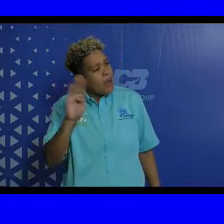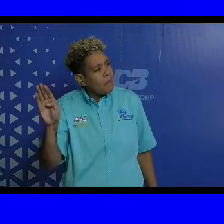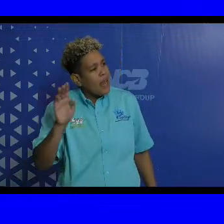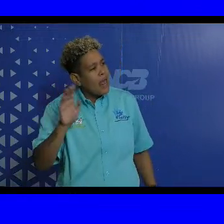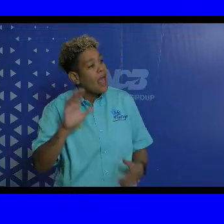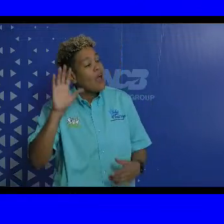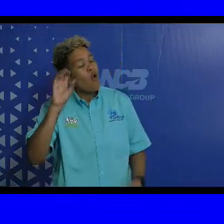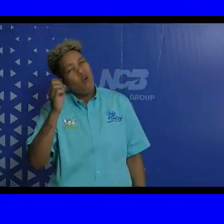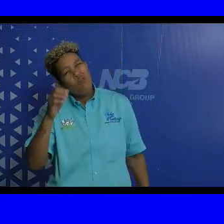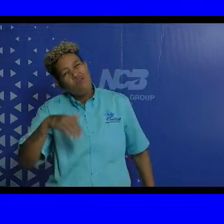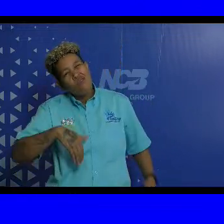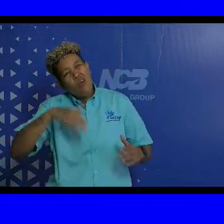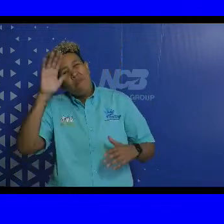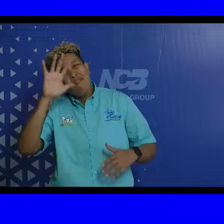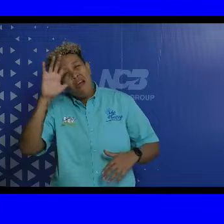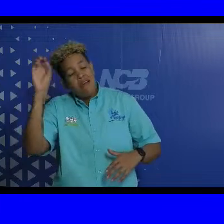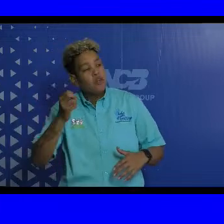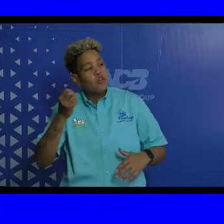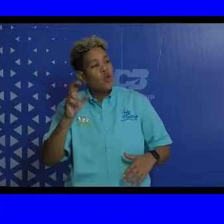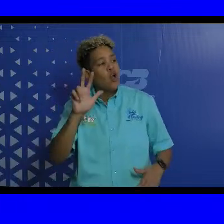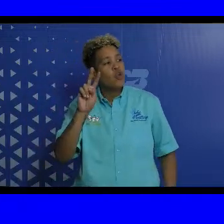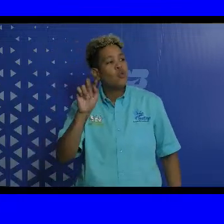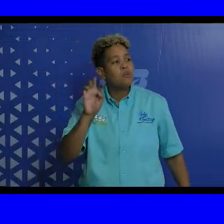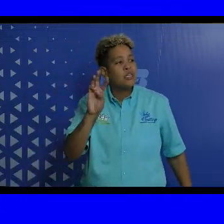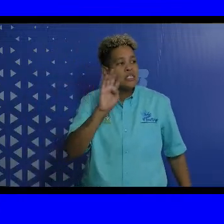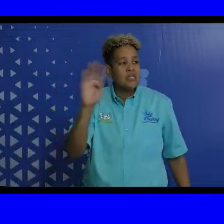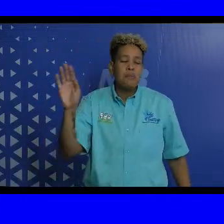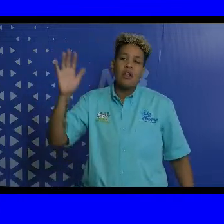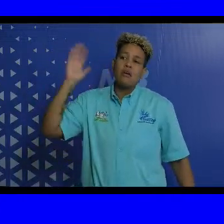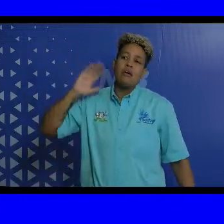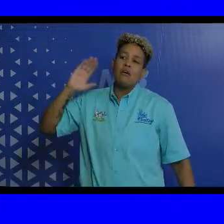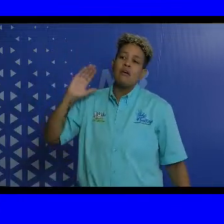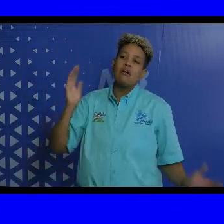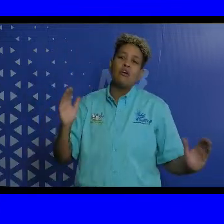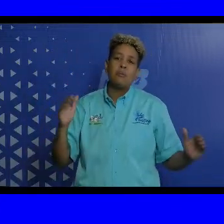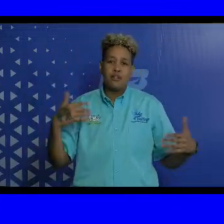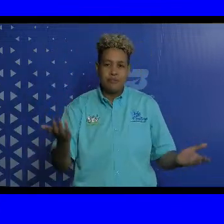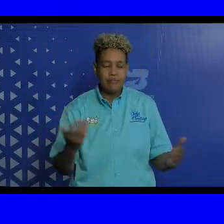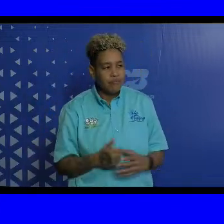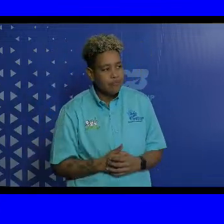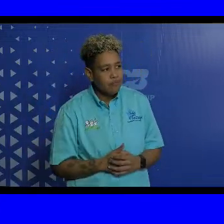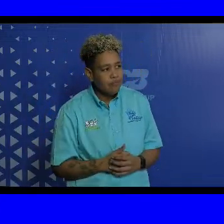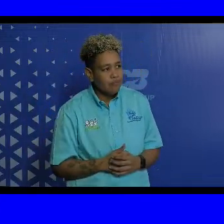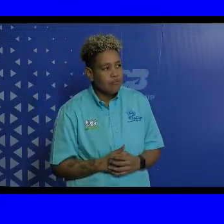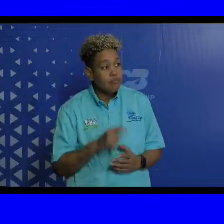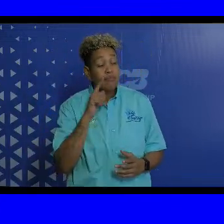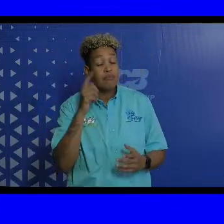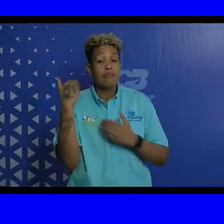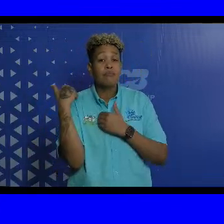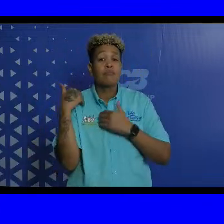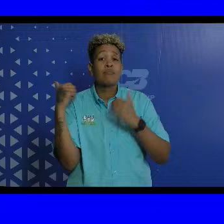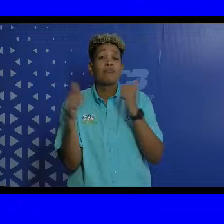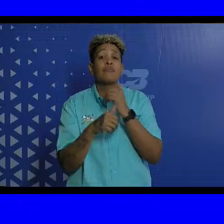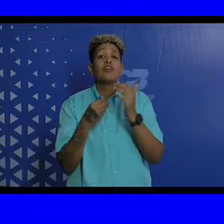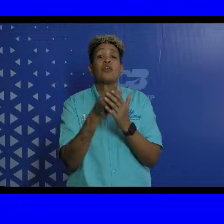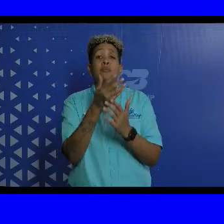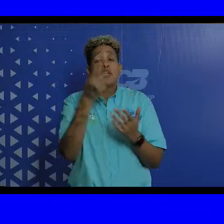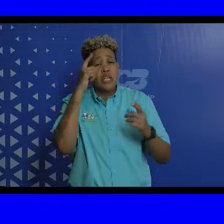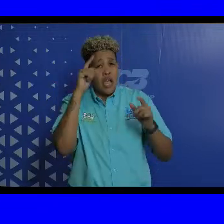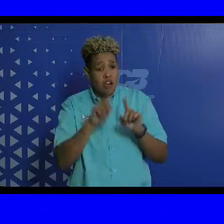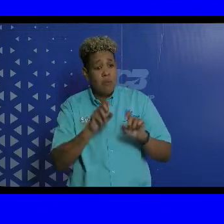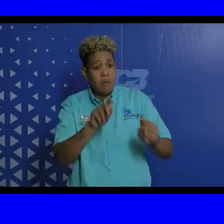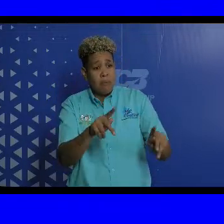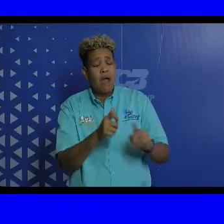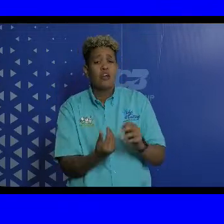billion, up 5% or $32.6 billion over the prior year. Obligations under repurchase